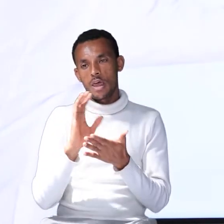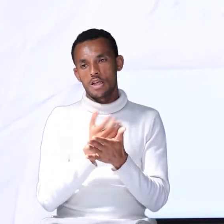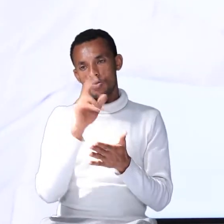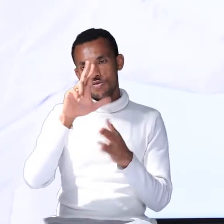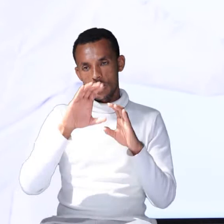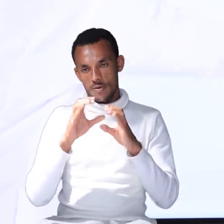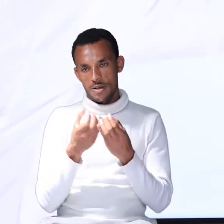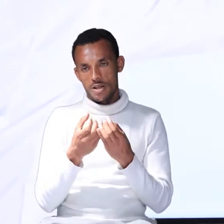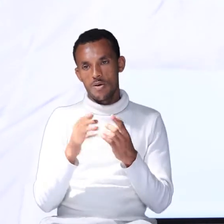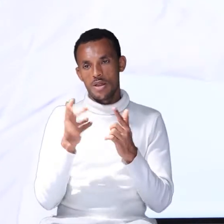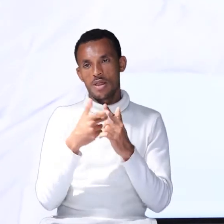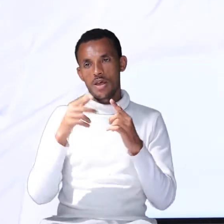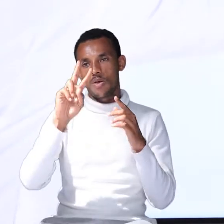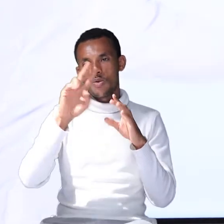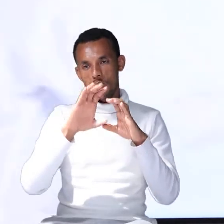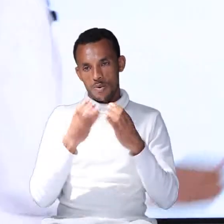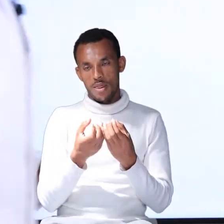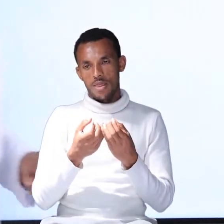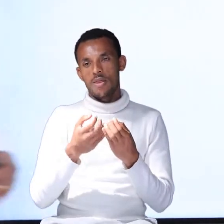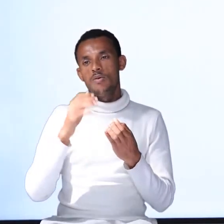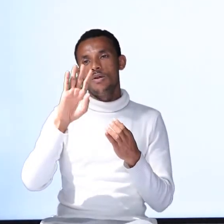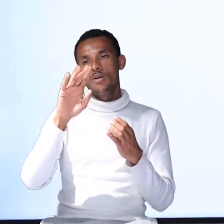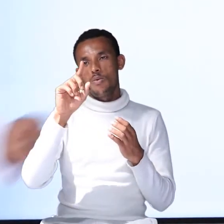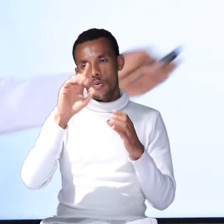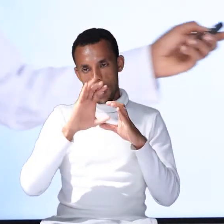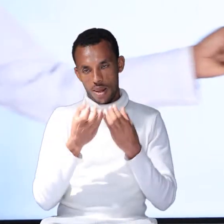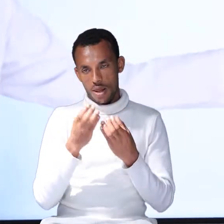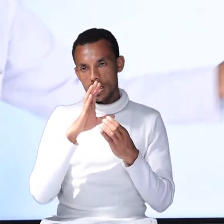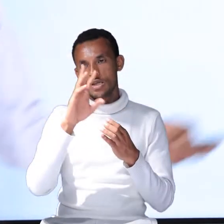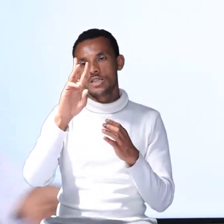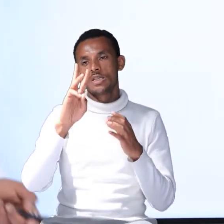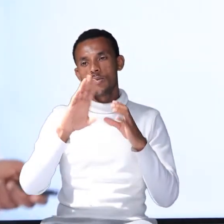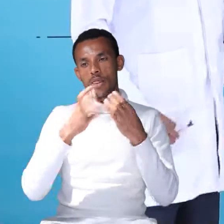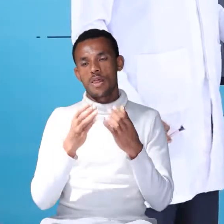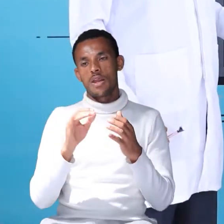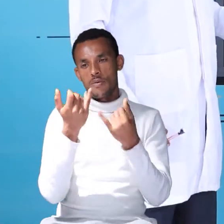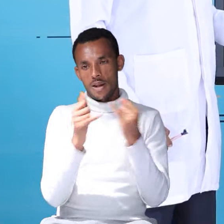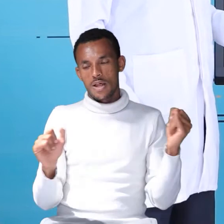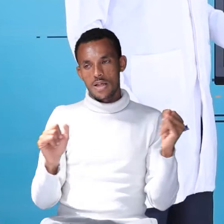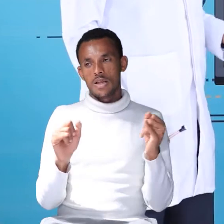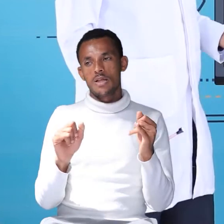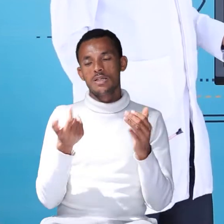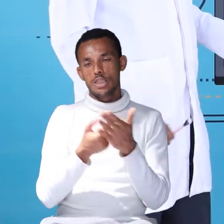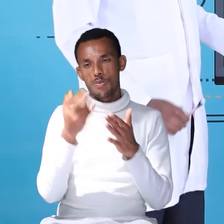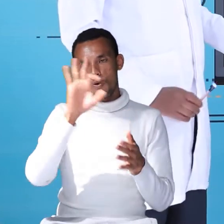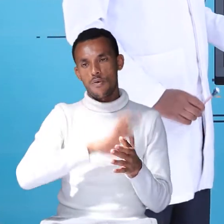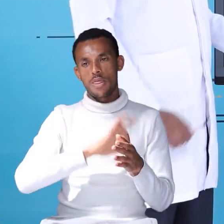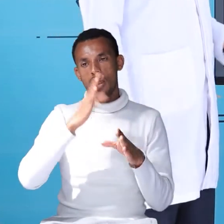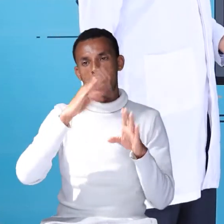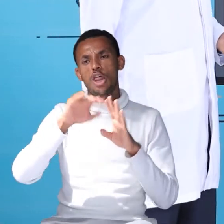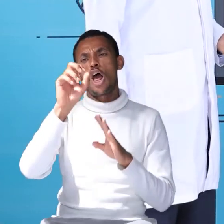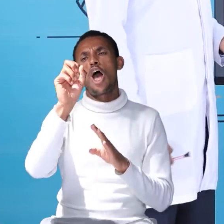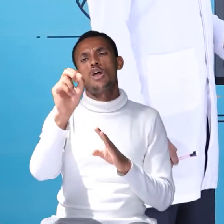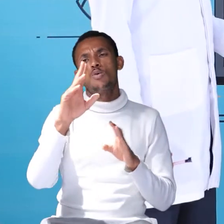parts, second 2 parts, third 1, fourth 6 parts. So we should be able to divide that profit into 12